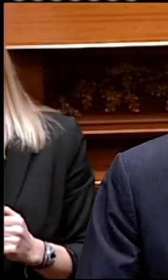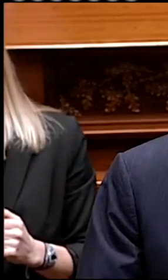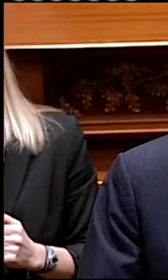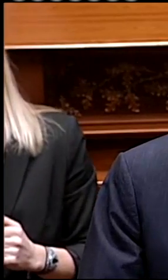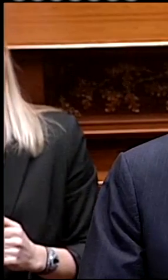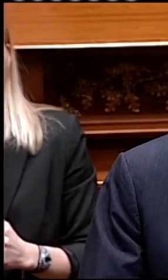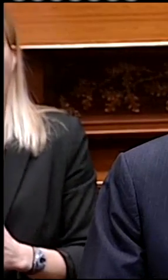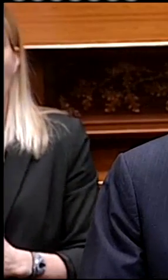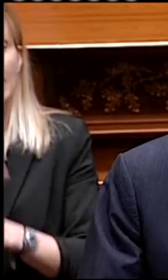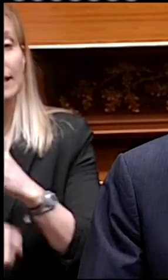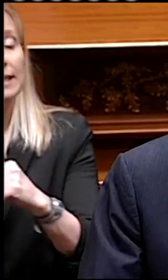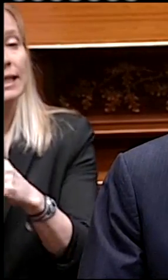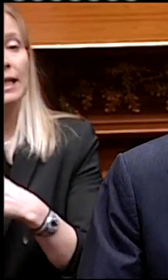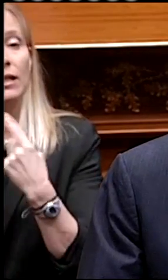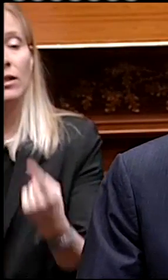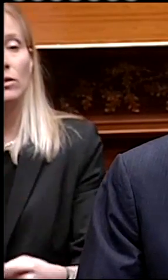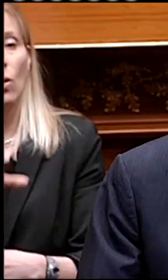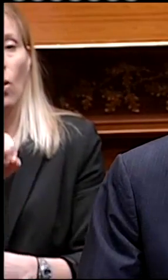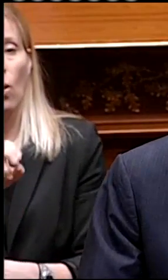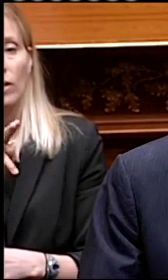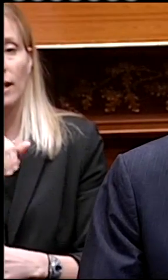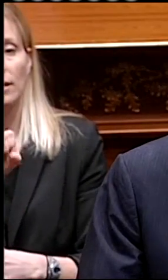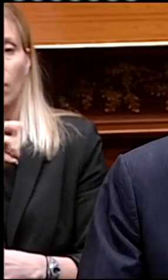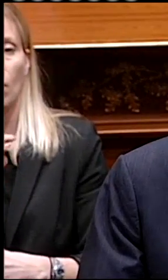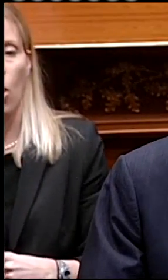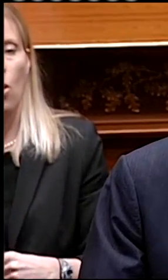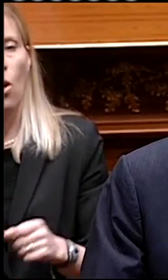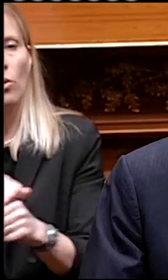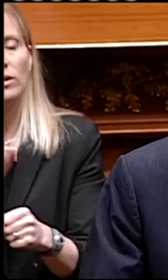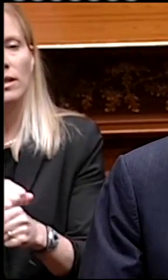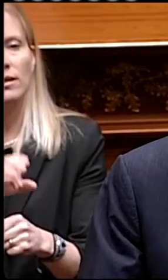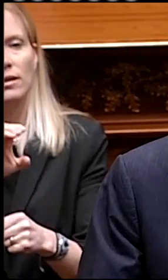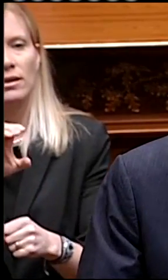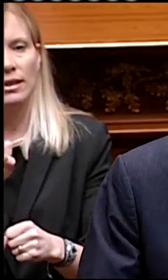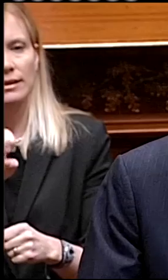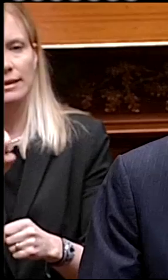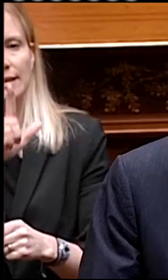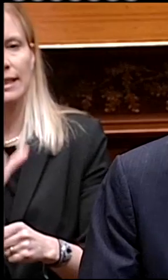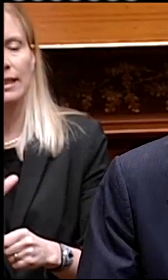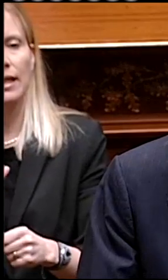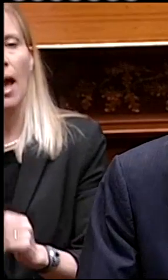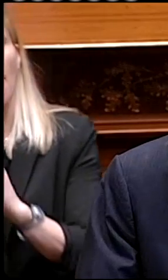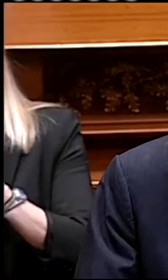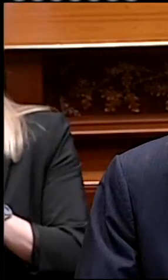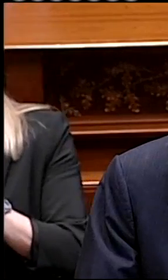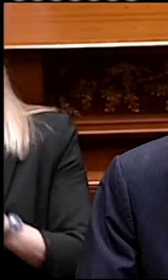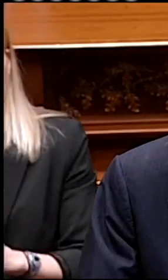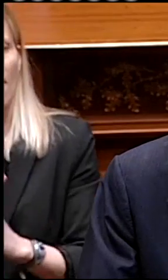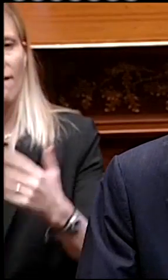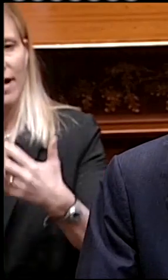For 18 years, Onesimo has worked at the Sealy Mattress Factory in Batavia.